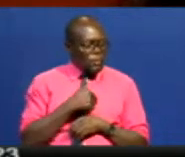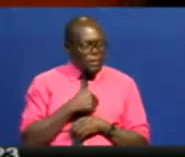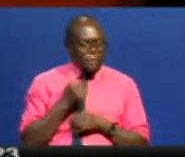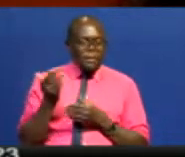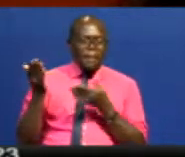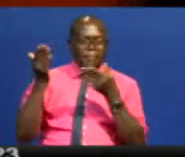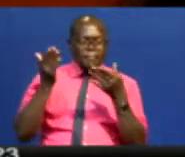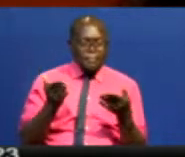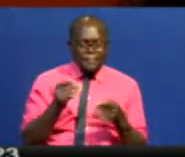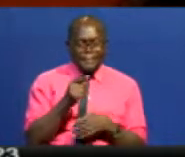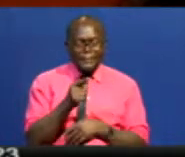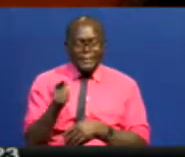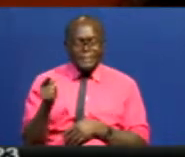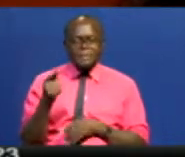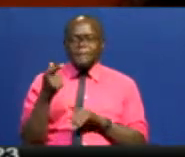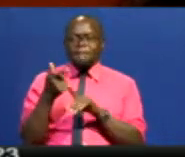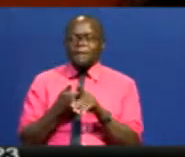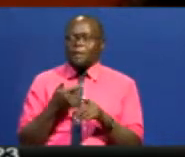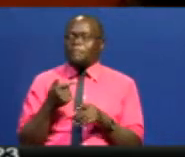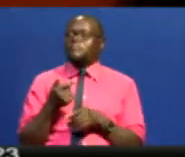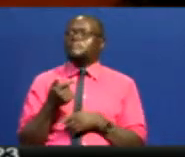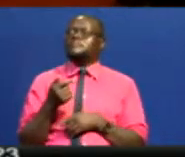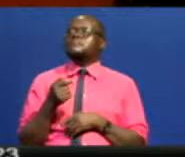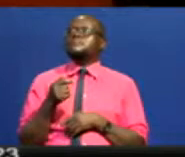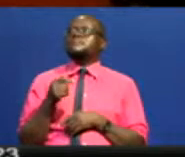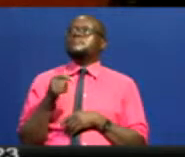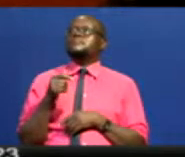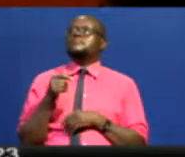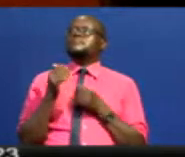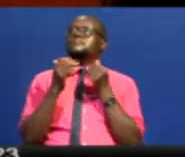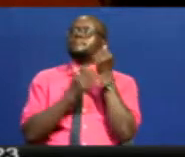importing these grains from even war-torn countries.